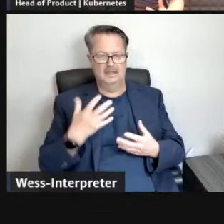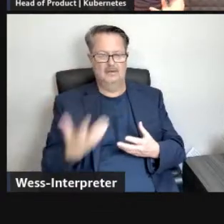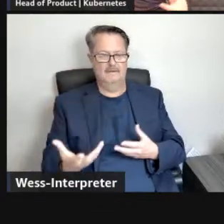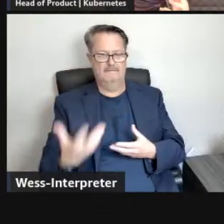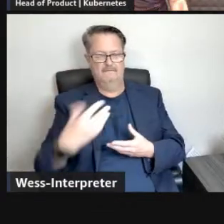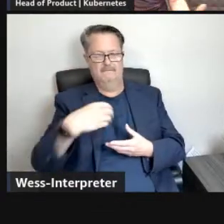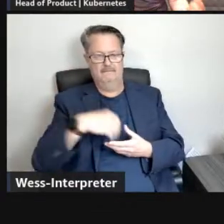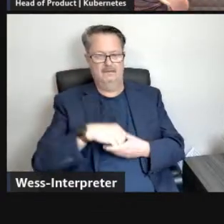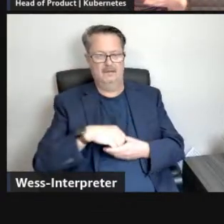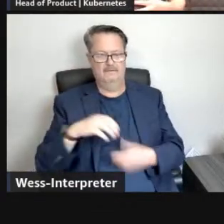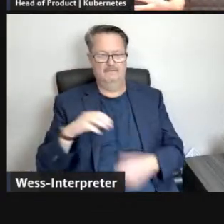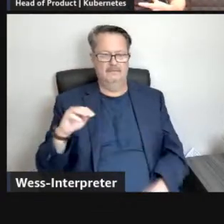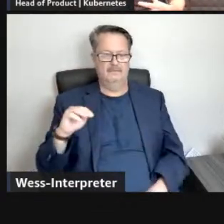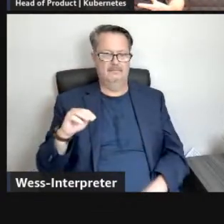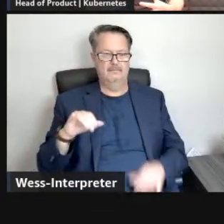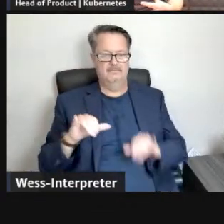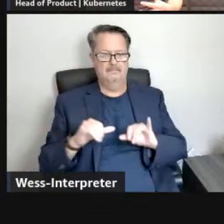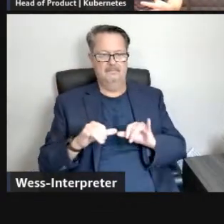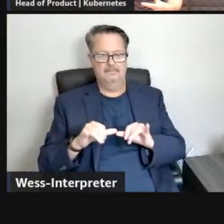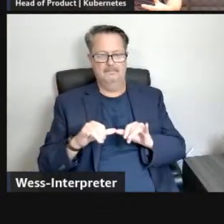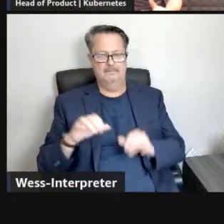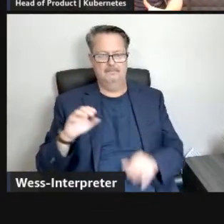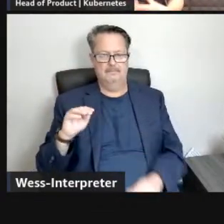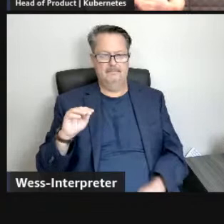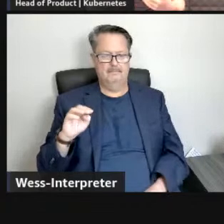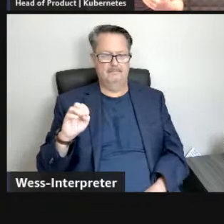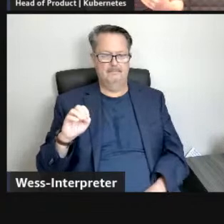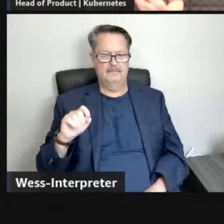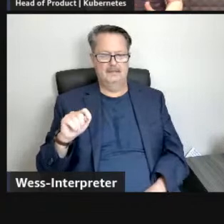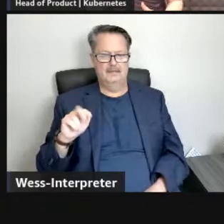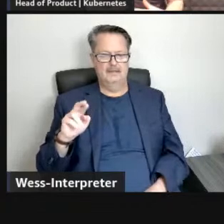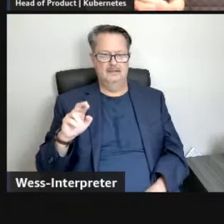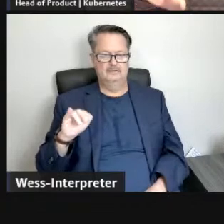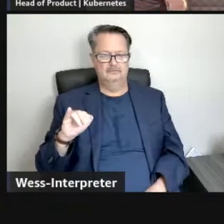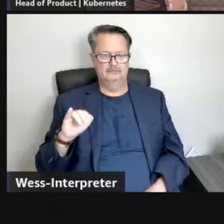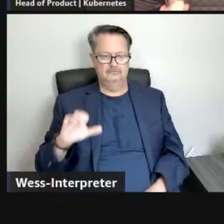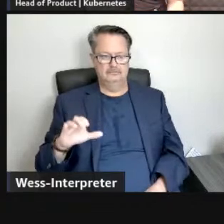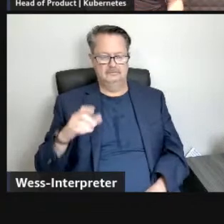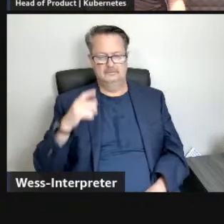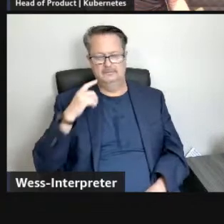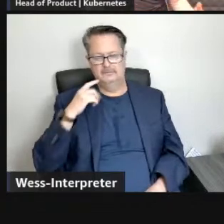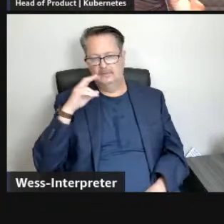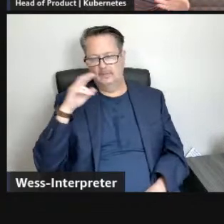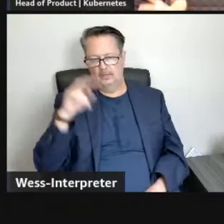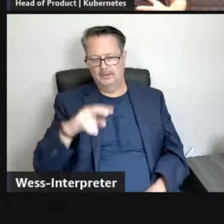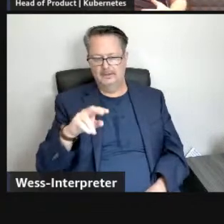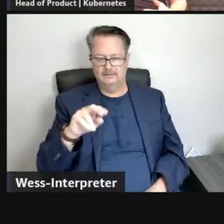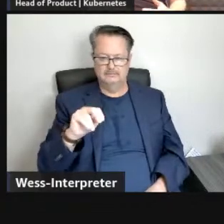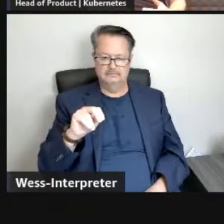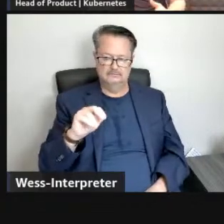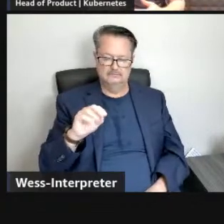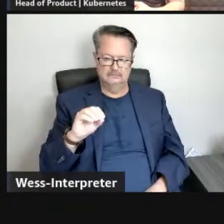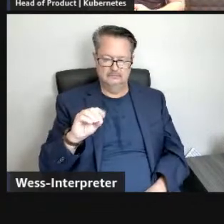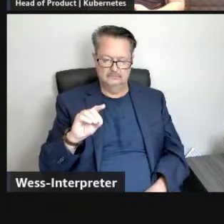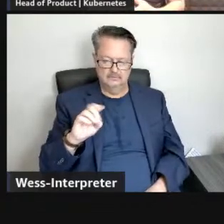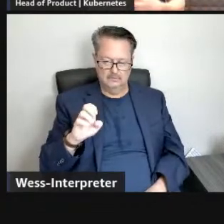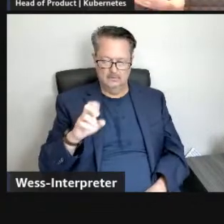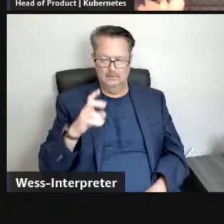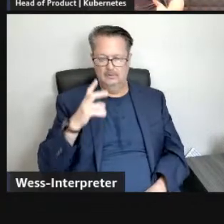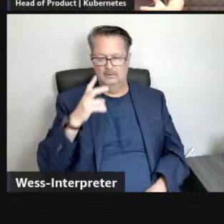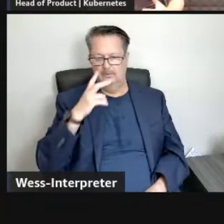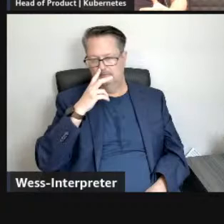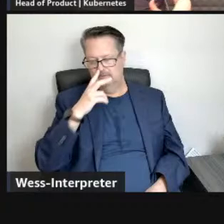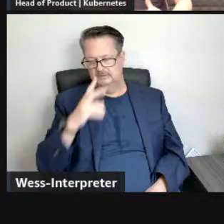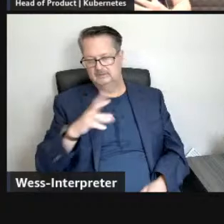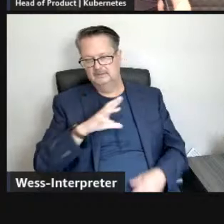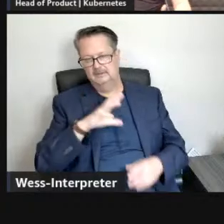into the EKS dashboards. If you go and you look at nodes, if you look at other objects, you're going to see integrated metrics. Obviously,